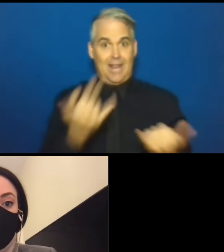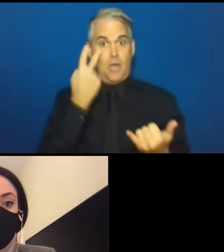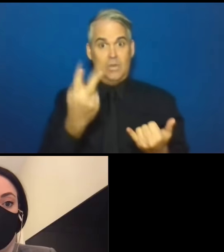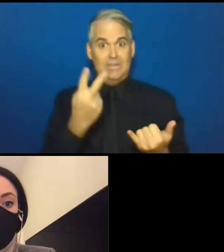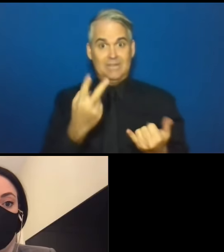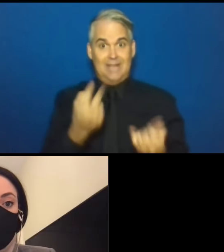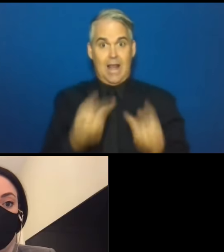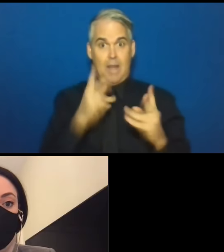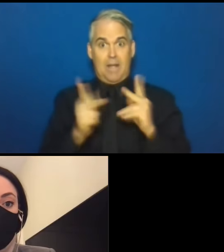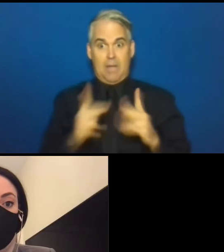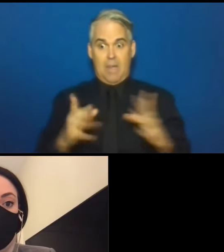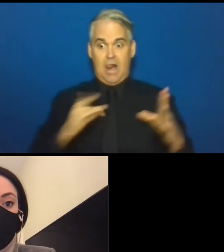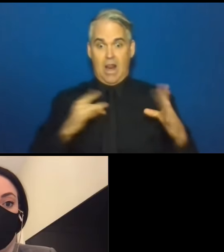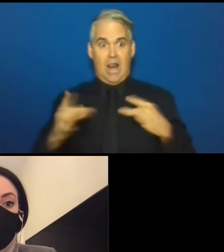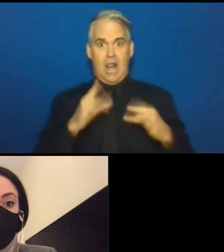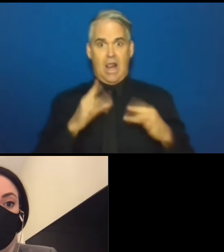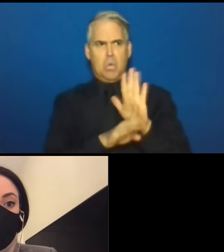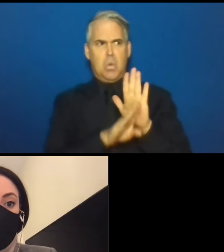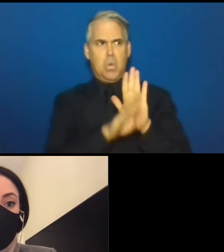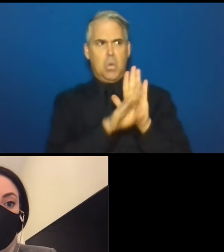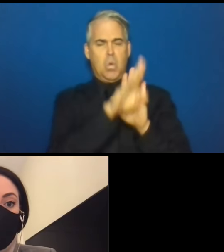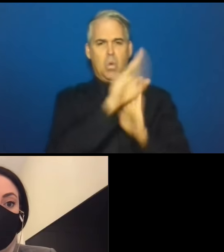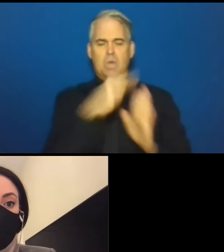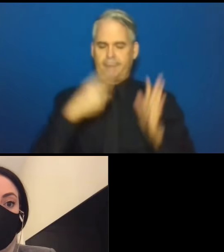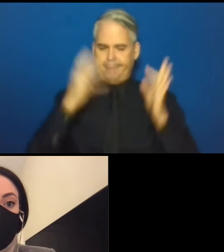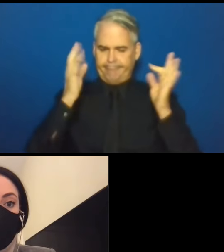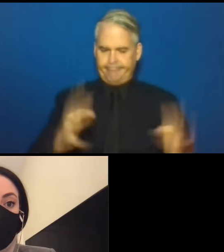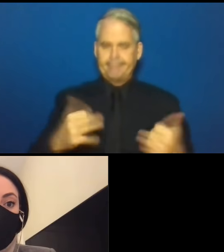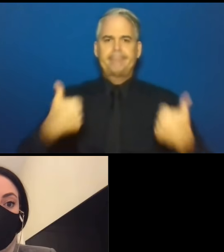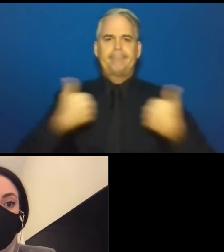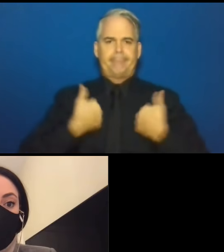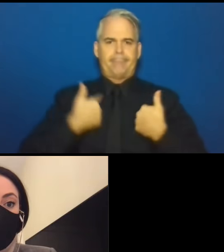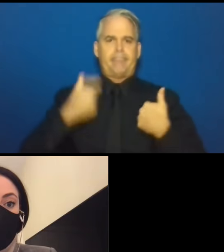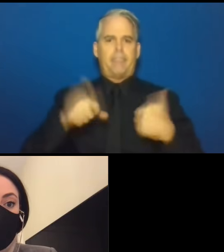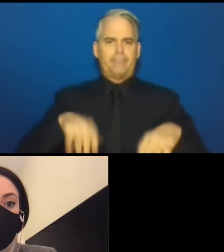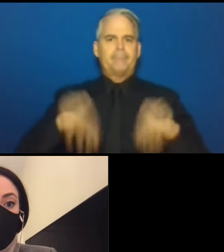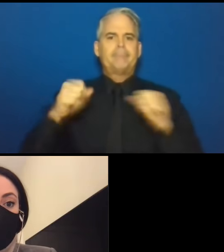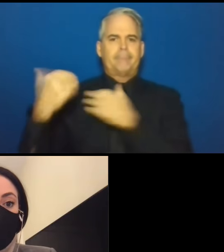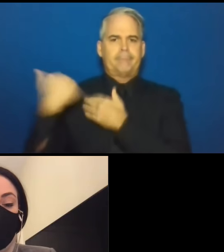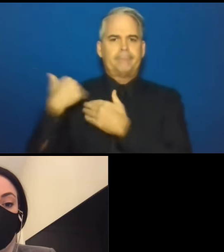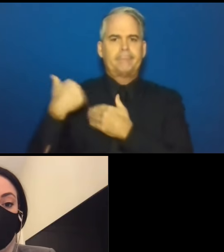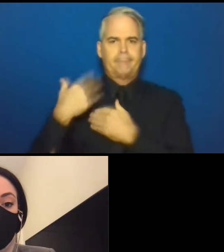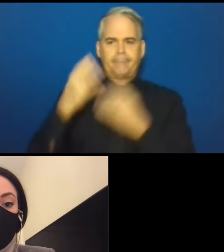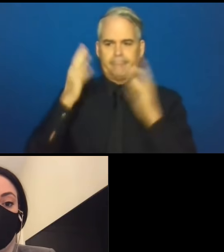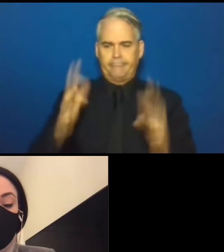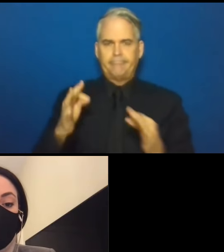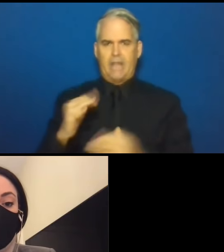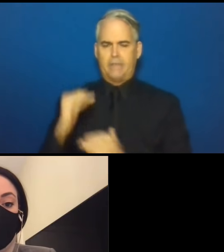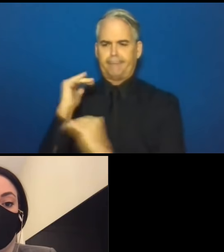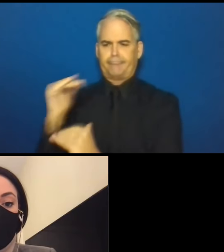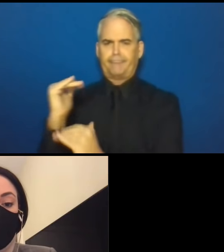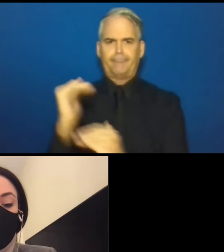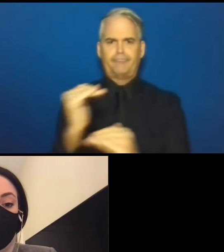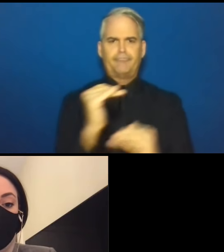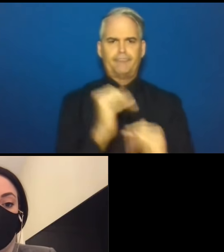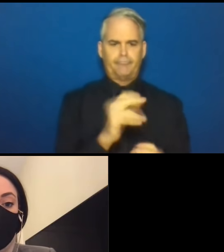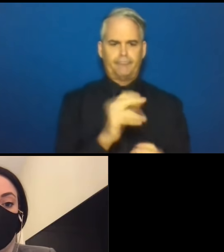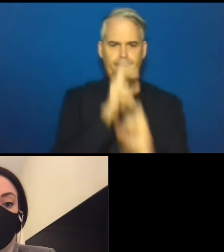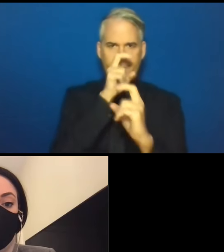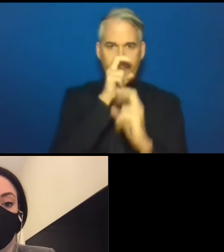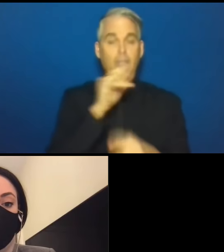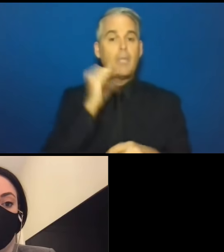something had to be done. So I stepped up and we're implementing these restrictions. If counties choose to go further, I support